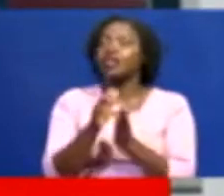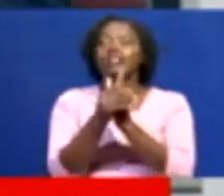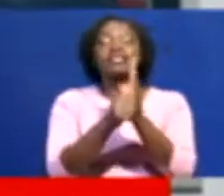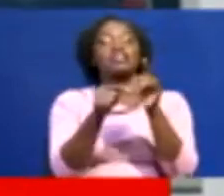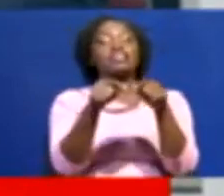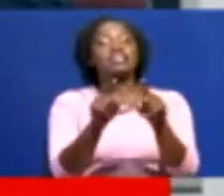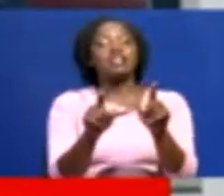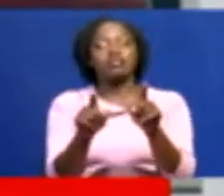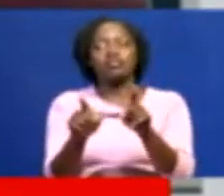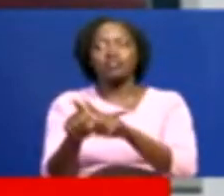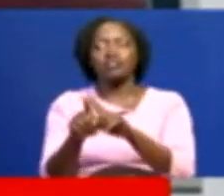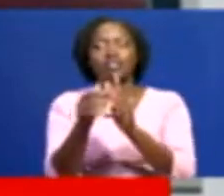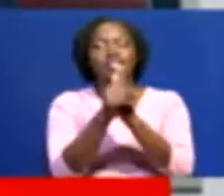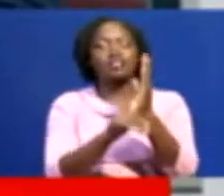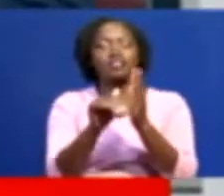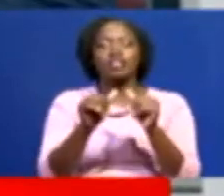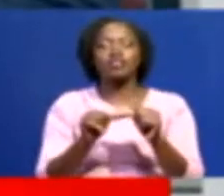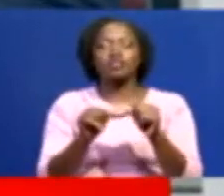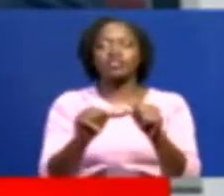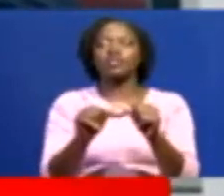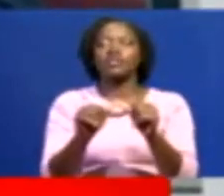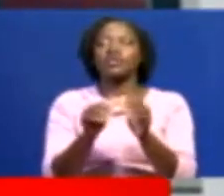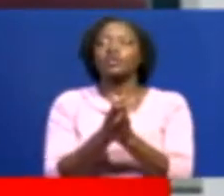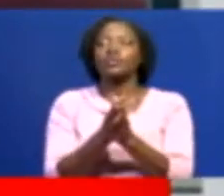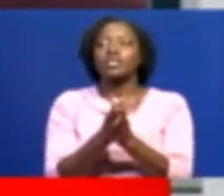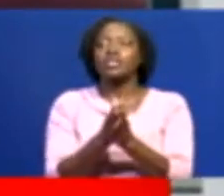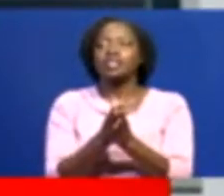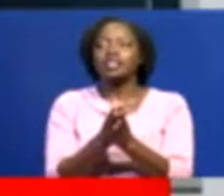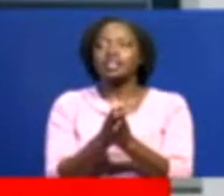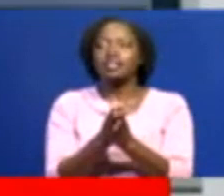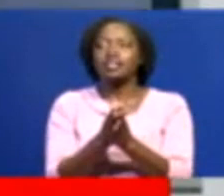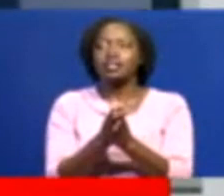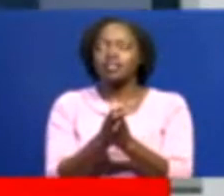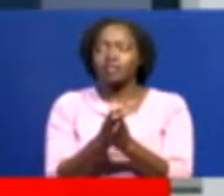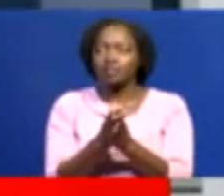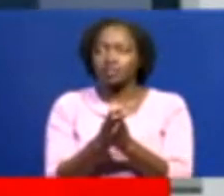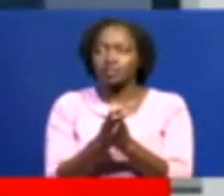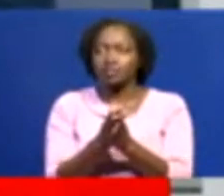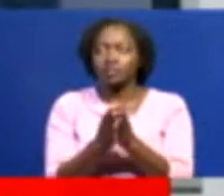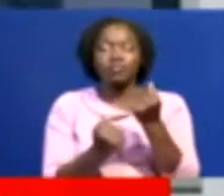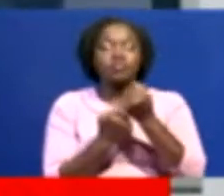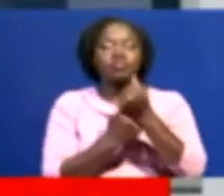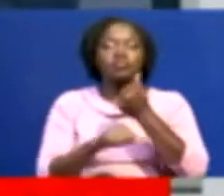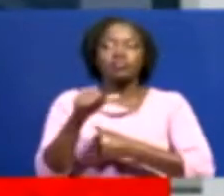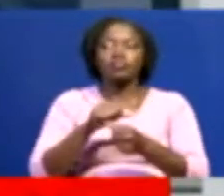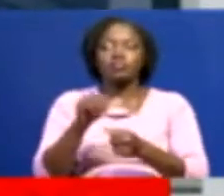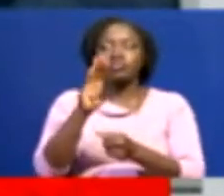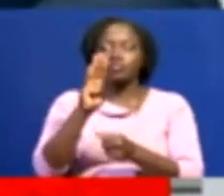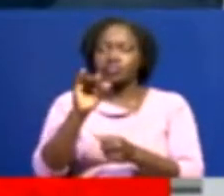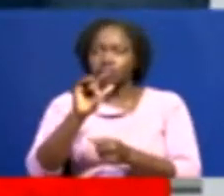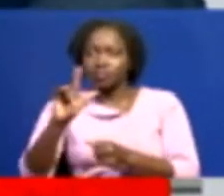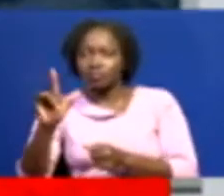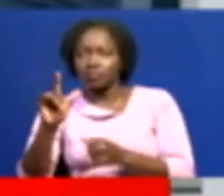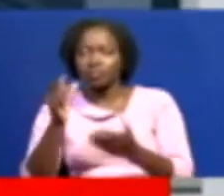itself, let's look at an article that goes on with the Article 37 of the Constitution. It's all about the Bill of Rights.